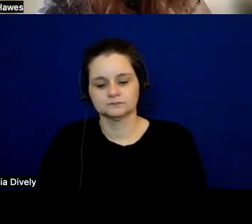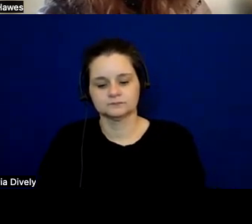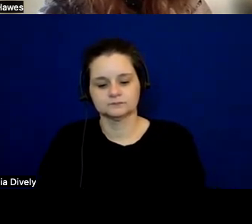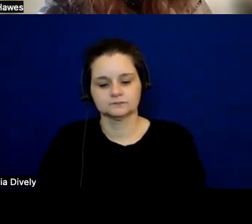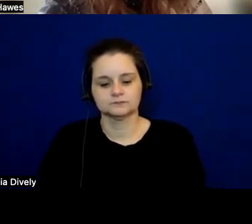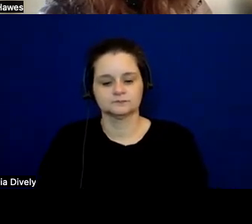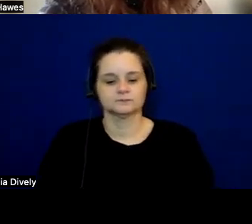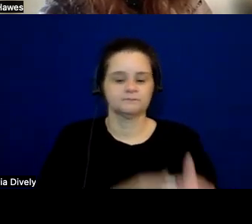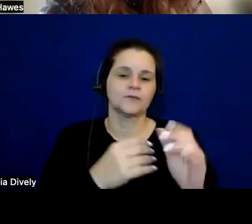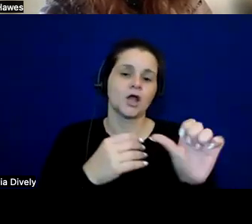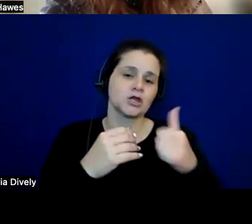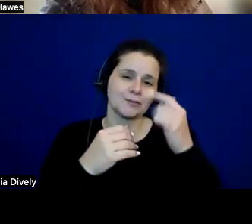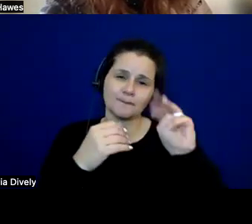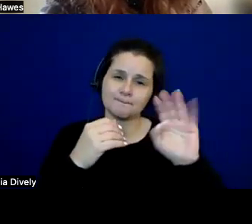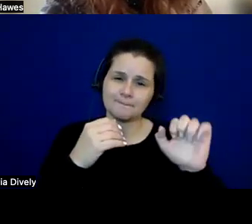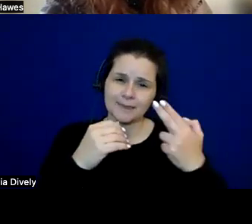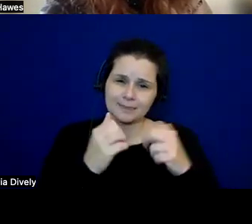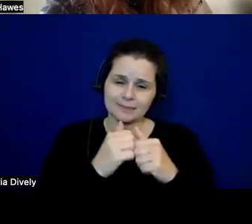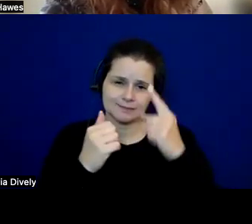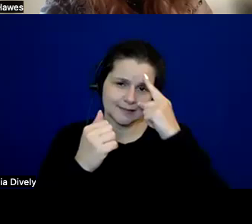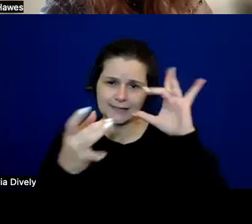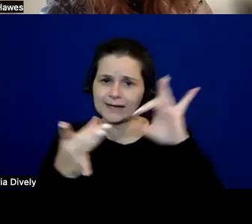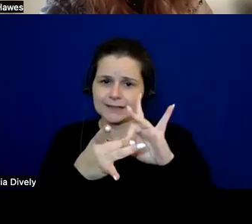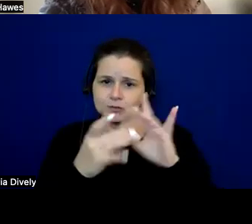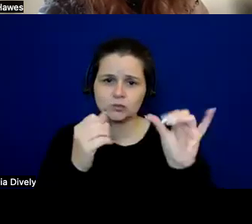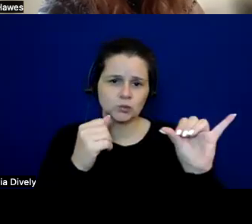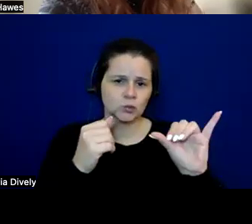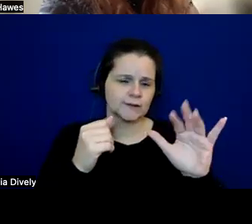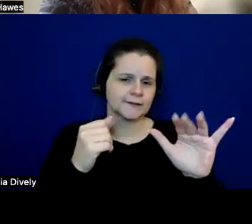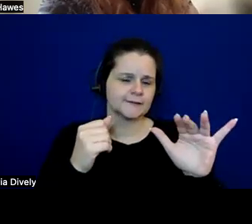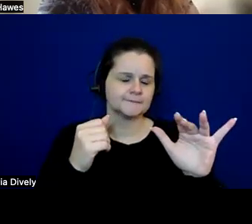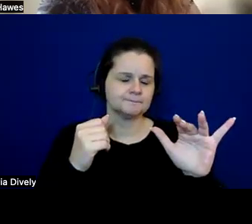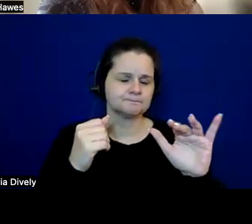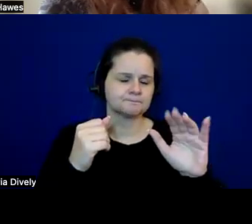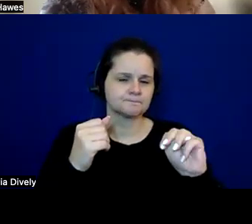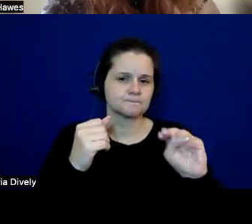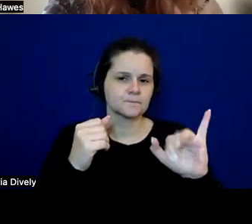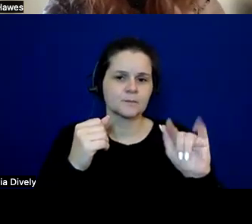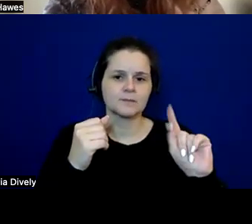Another myth I'm just thinking of that kind of connects with this as well is, the myth that,